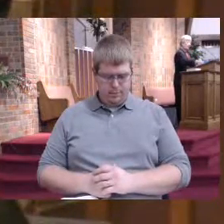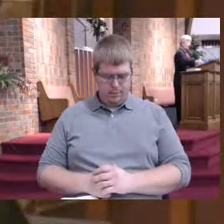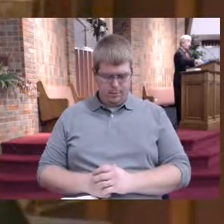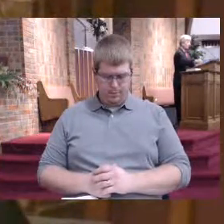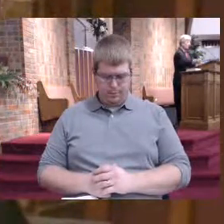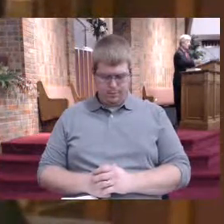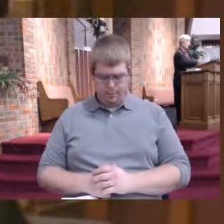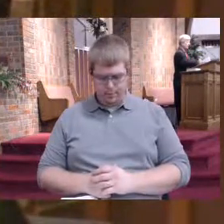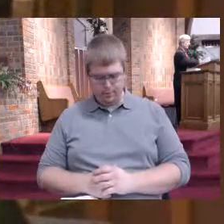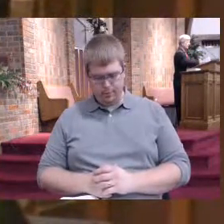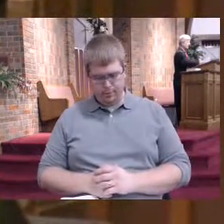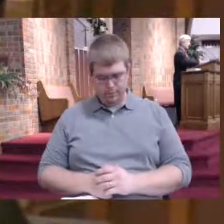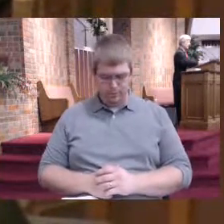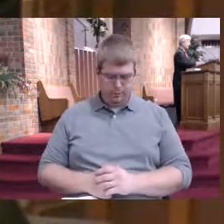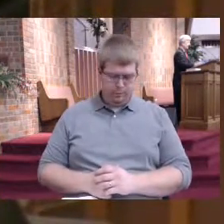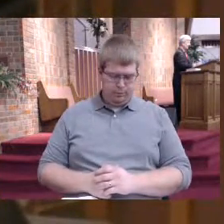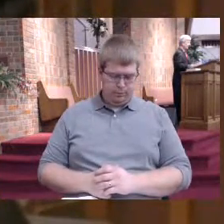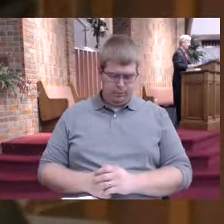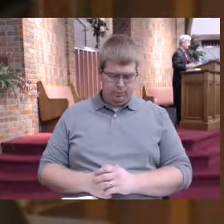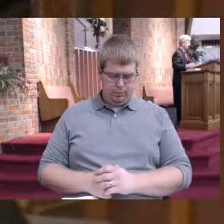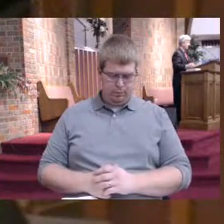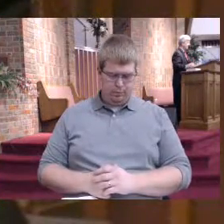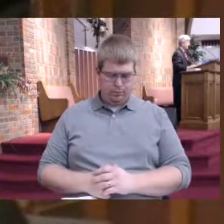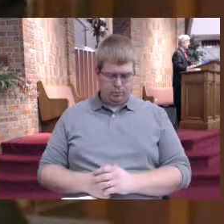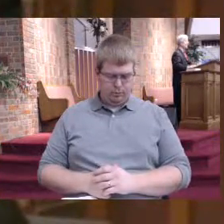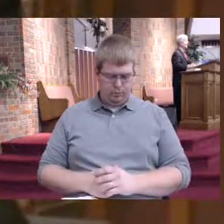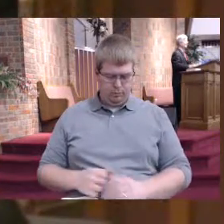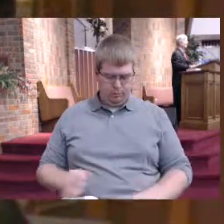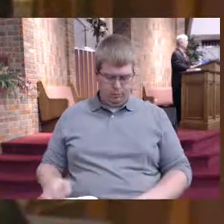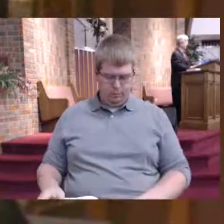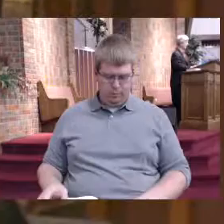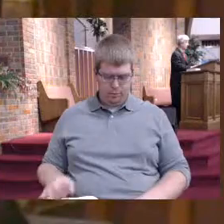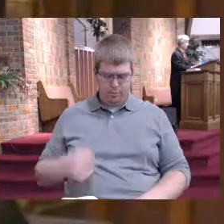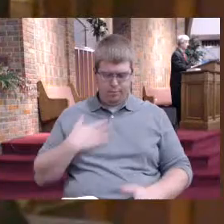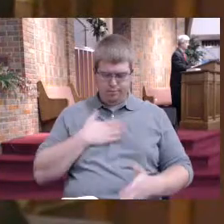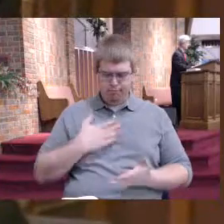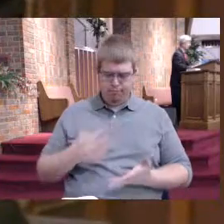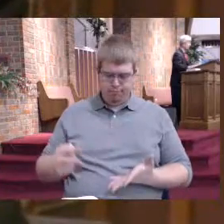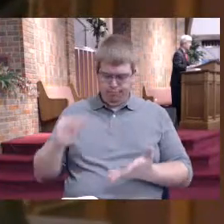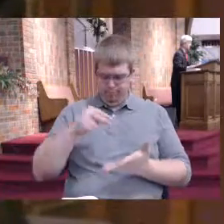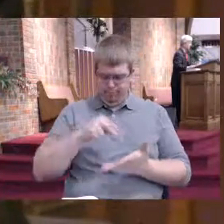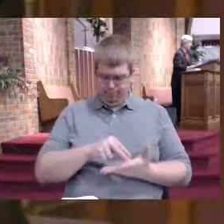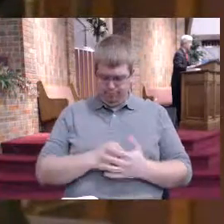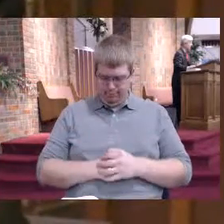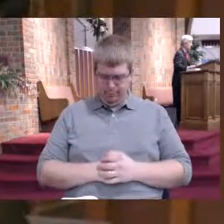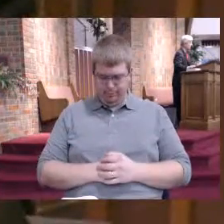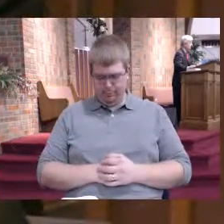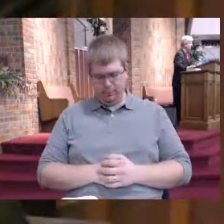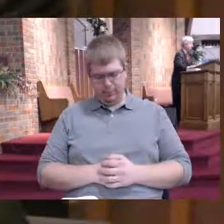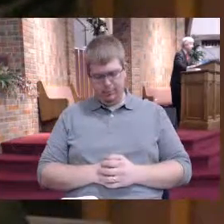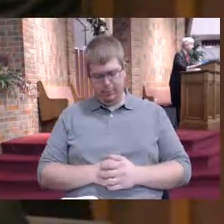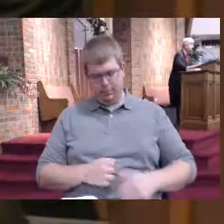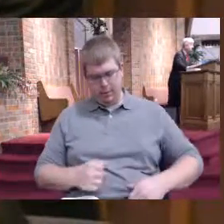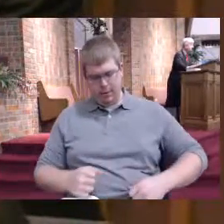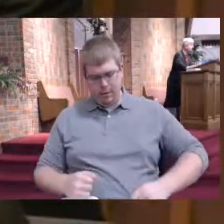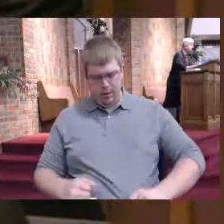Number 300, we'll do the first and the last stanzas. If you'd like to, please stand. We'll sing it together.